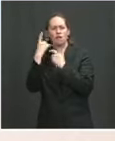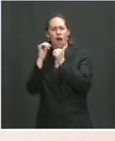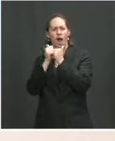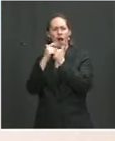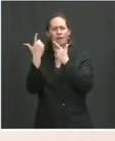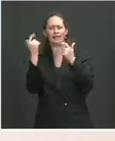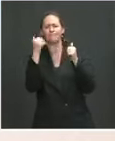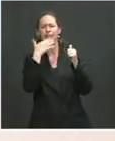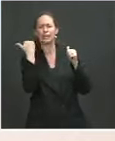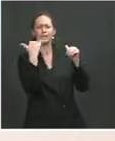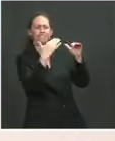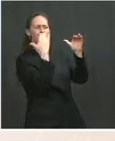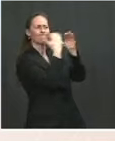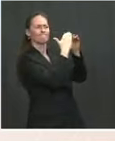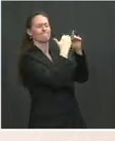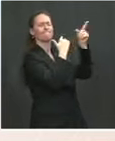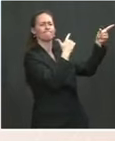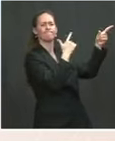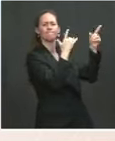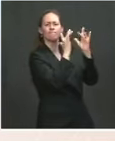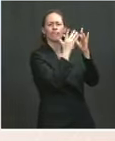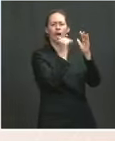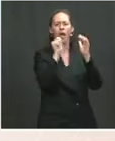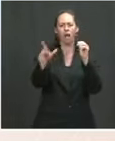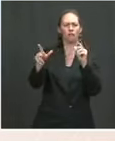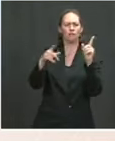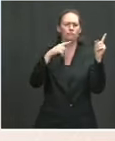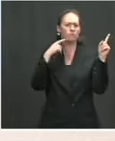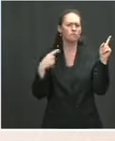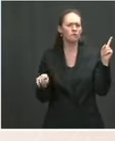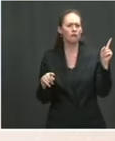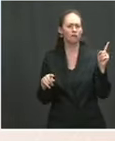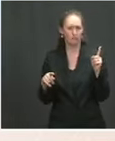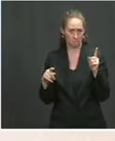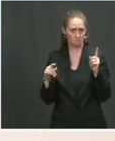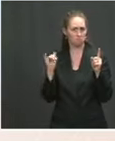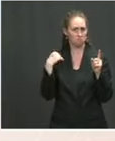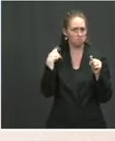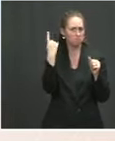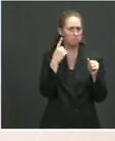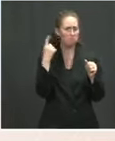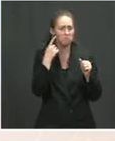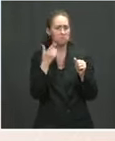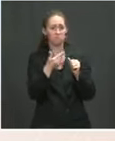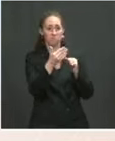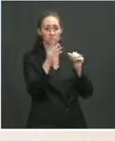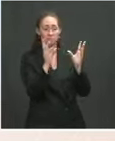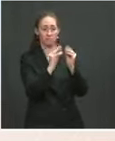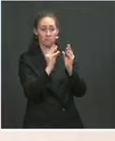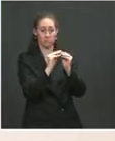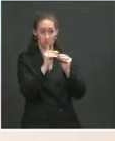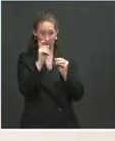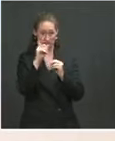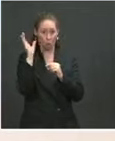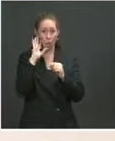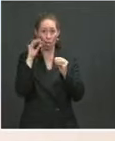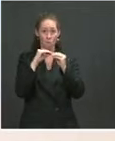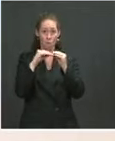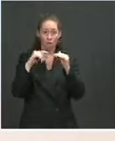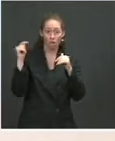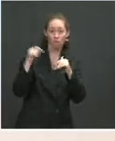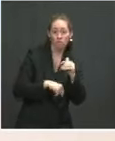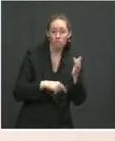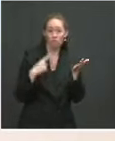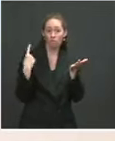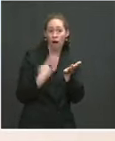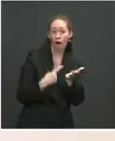big a factor is the upcoming summit in that decision making? Is there a concern that if you did that before the meeting in Geneva, it could